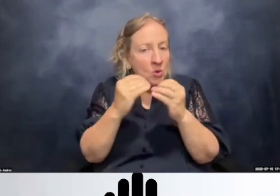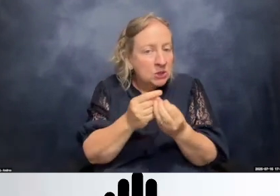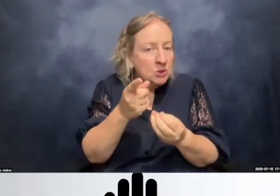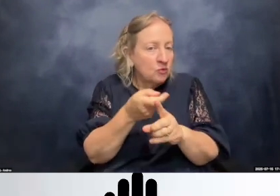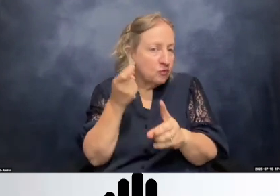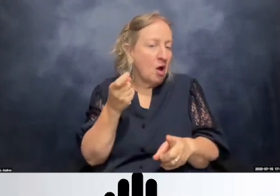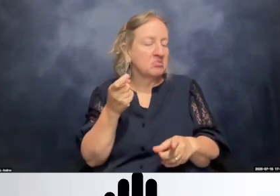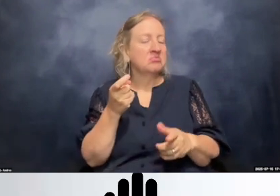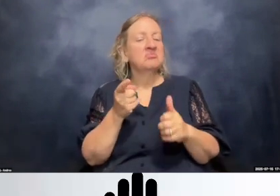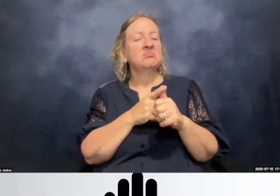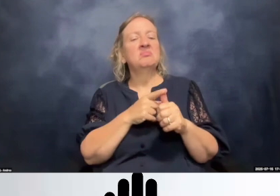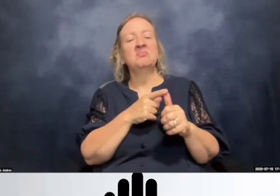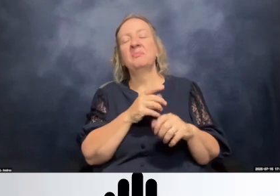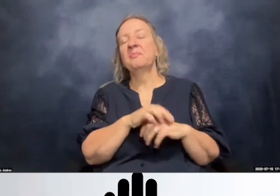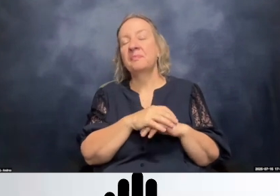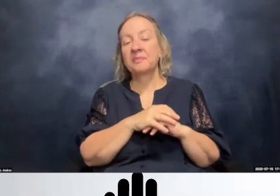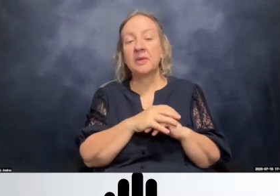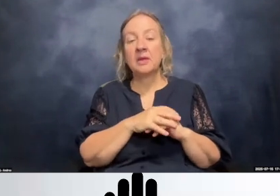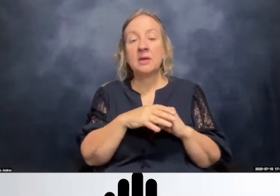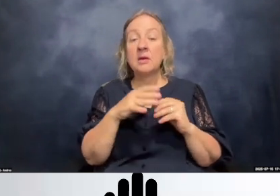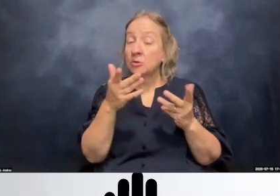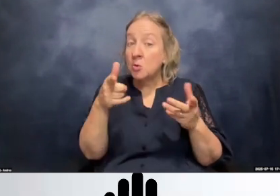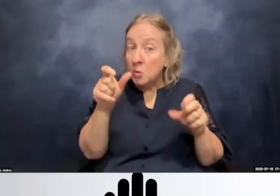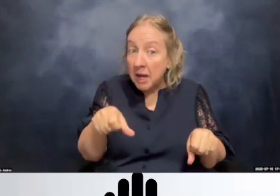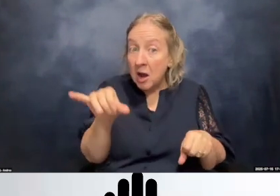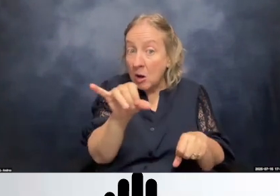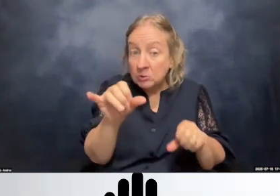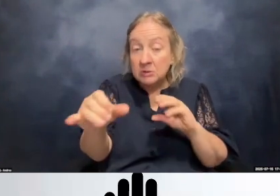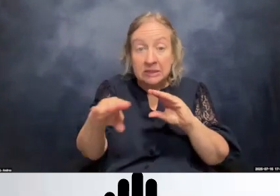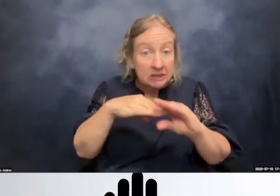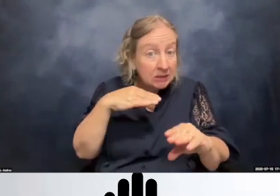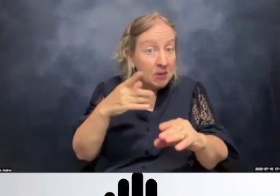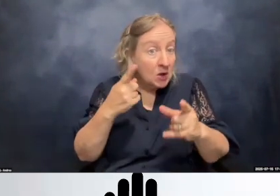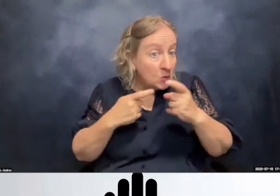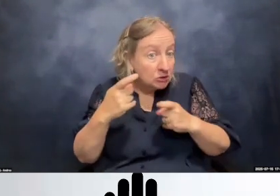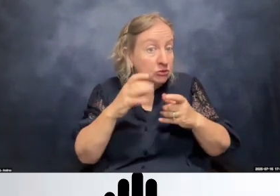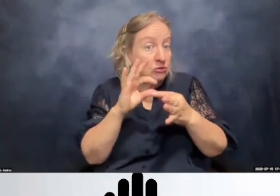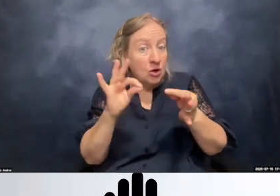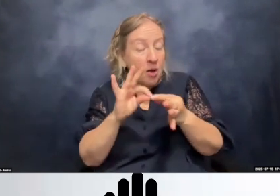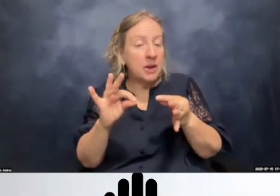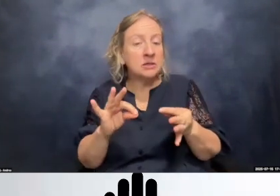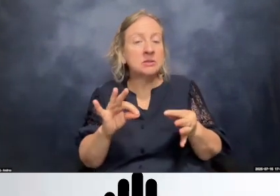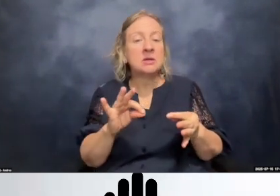Also, if you would prefer, you may email us questions and comments at